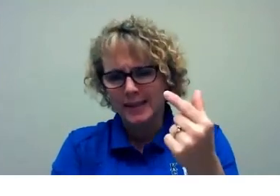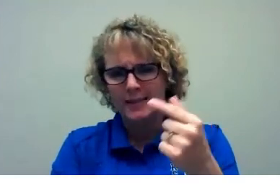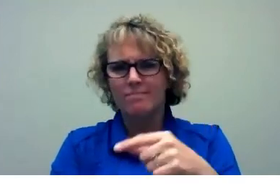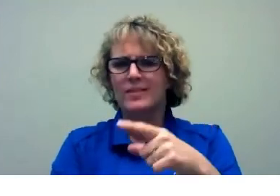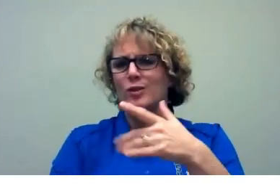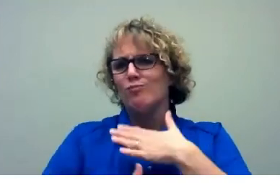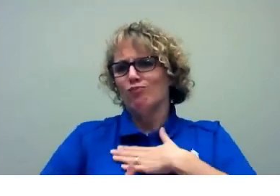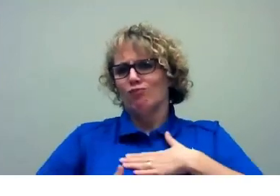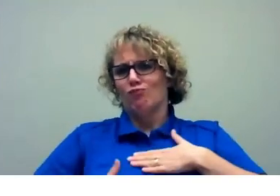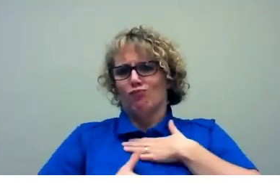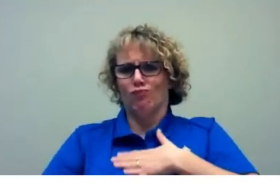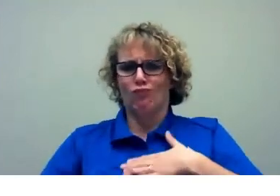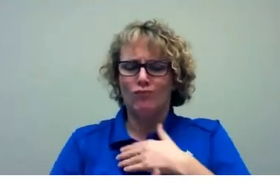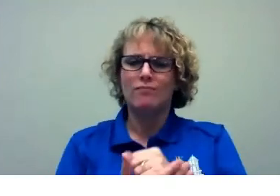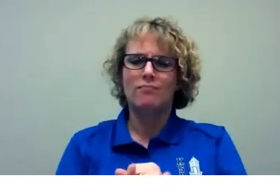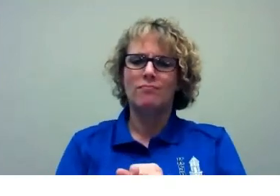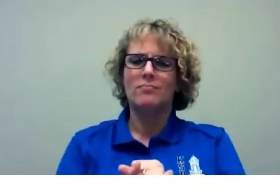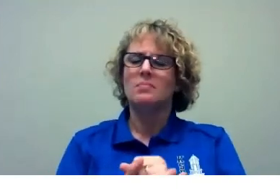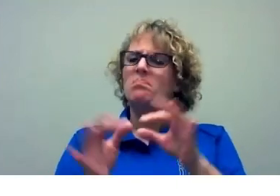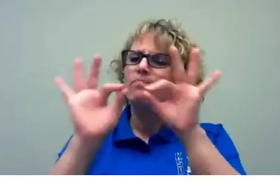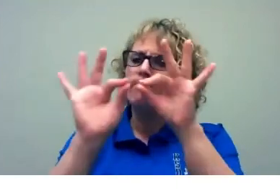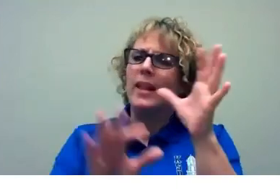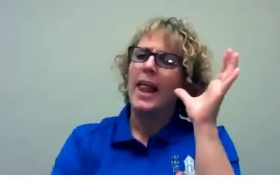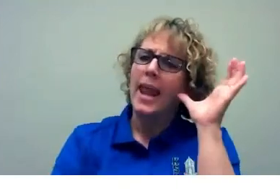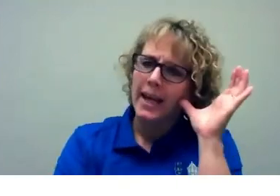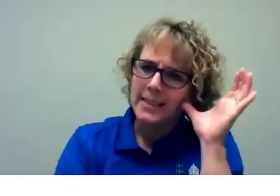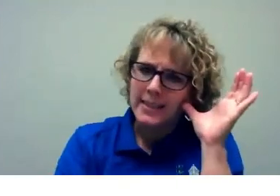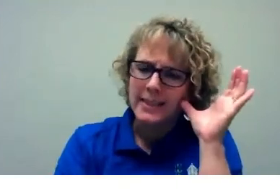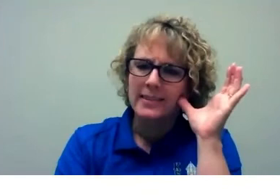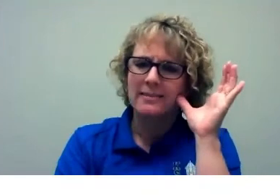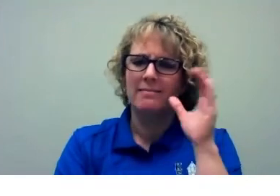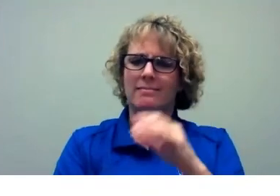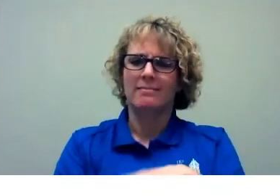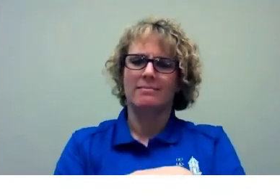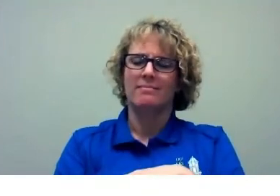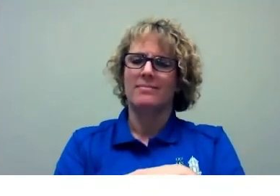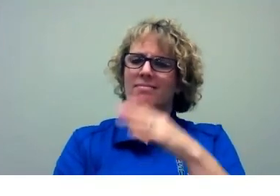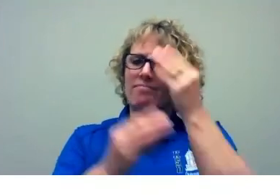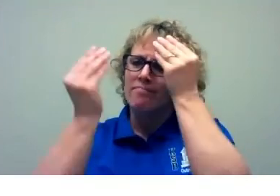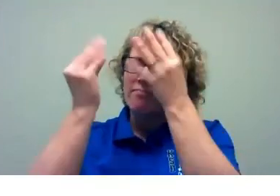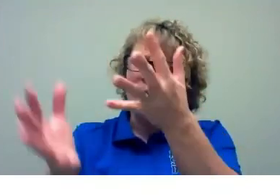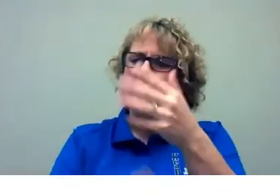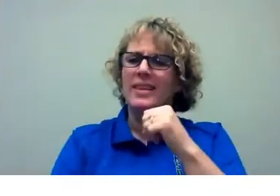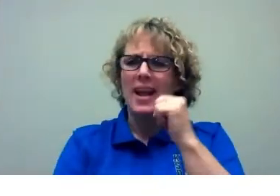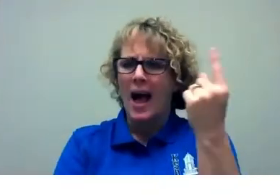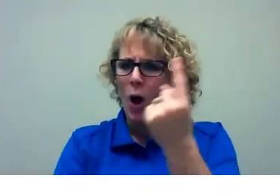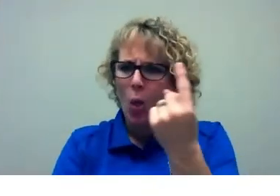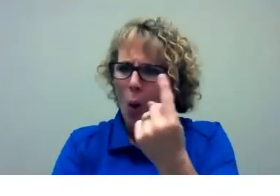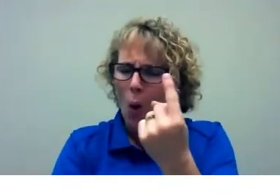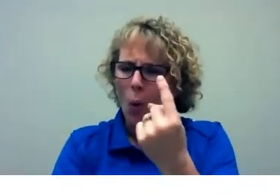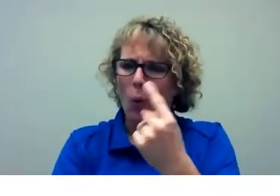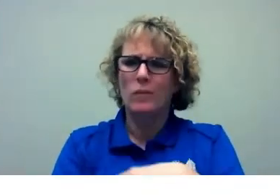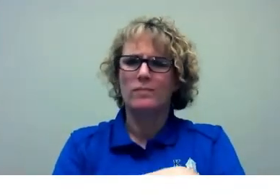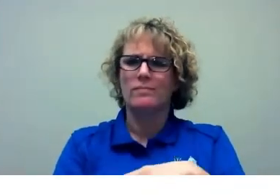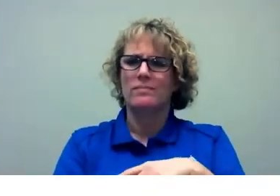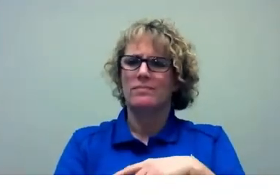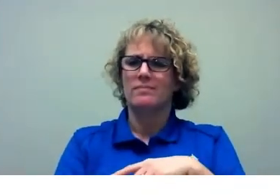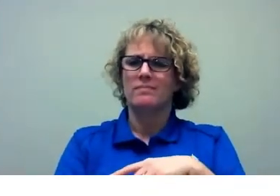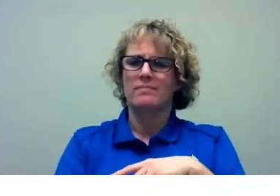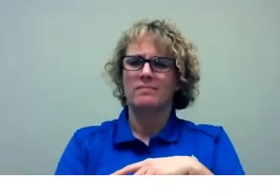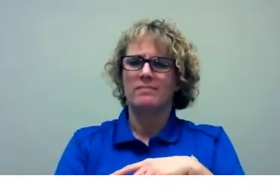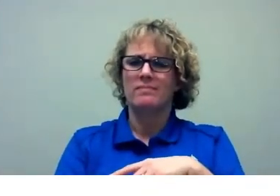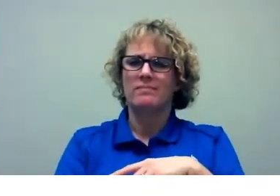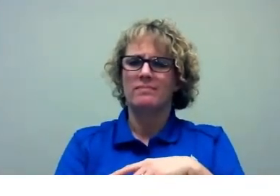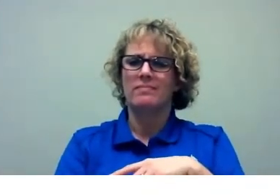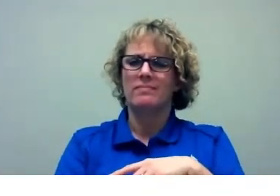And again, thank you. I hope that your experience with your peers is a rewarding experience, that you enjoy